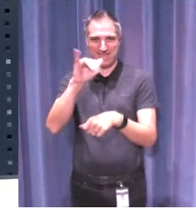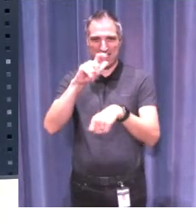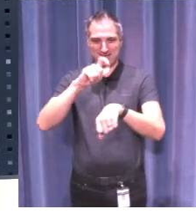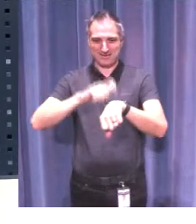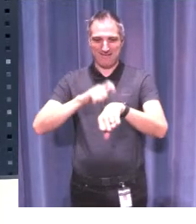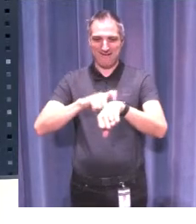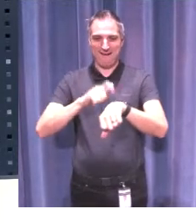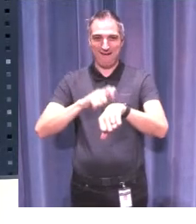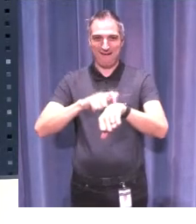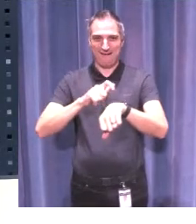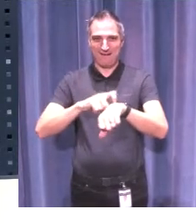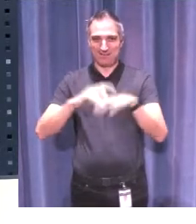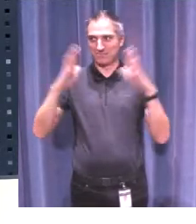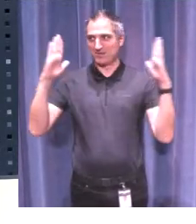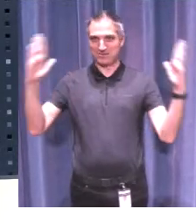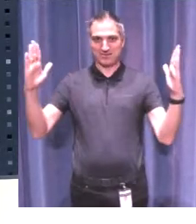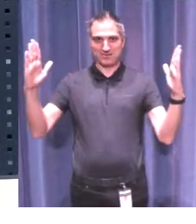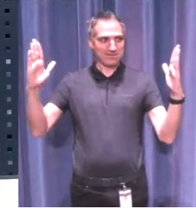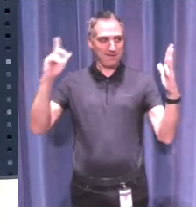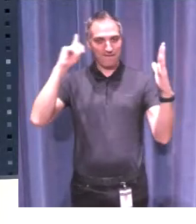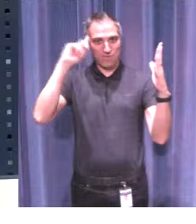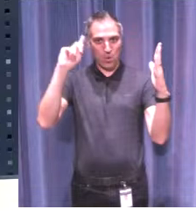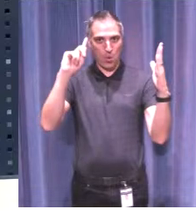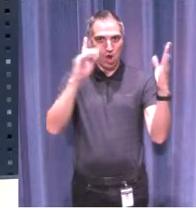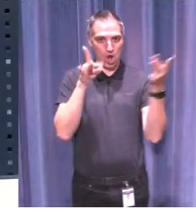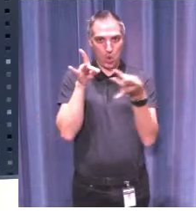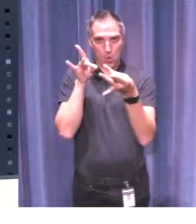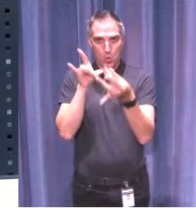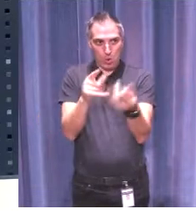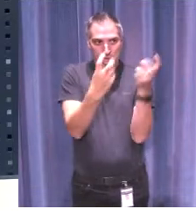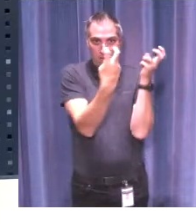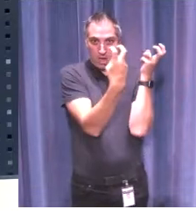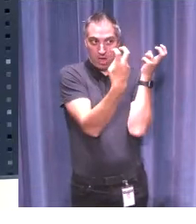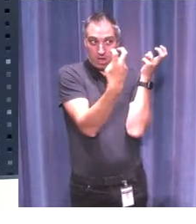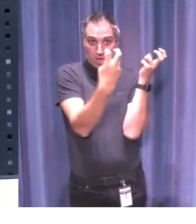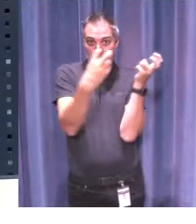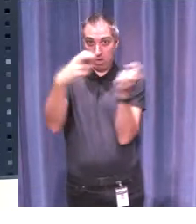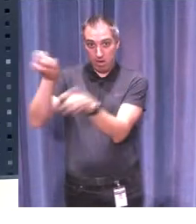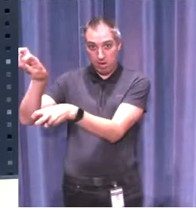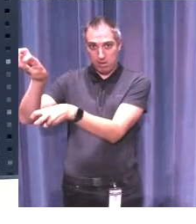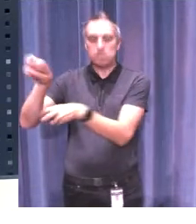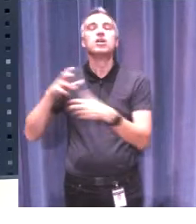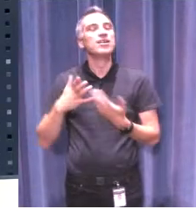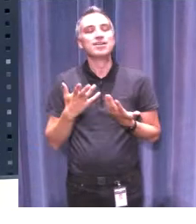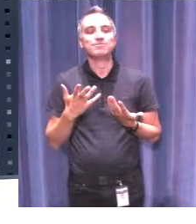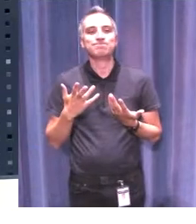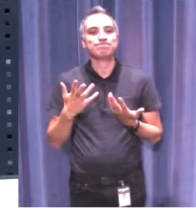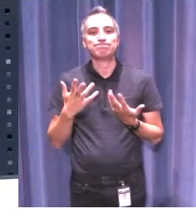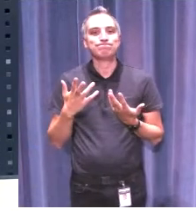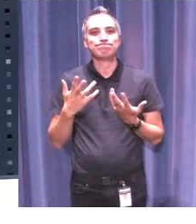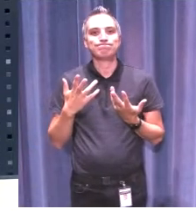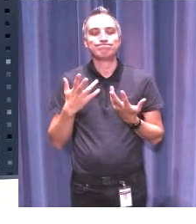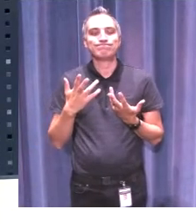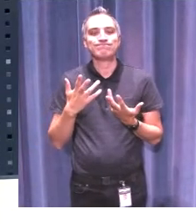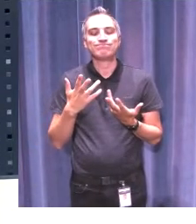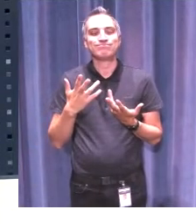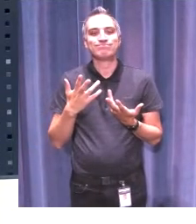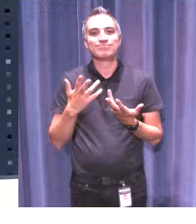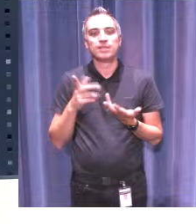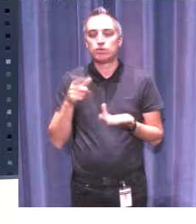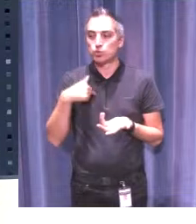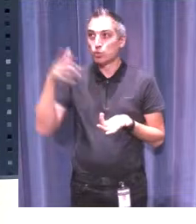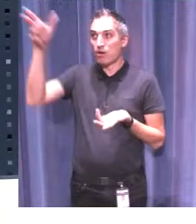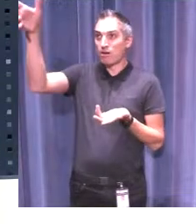in terms of building that seamless transition, to bring in someone who